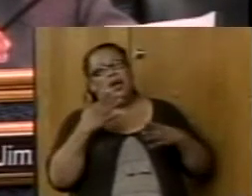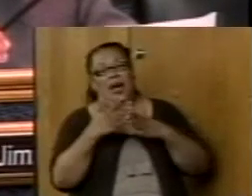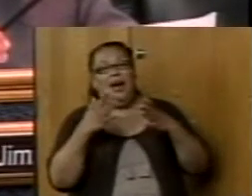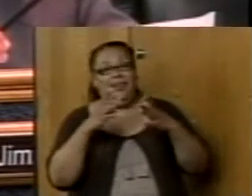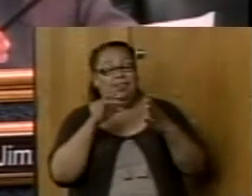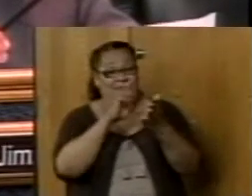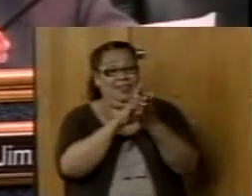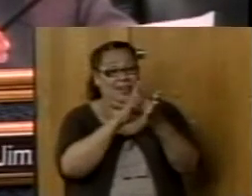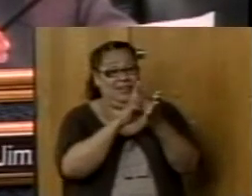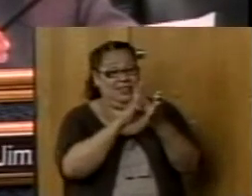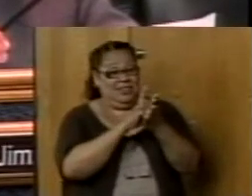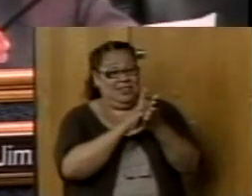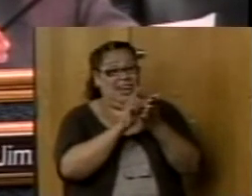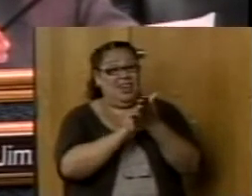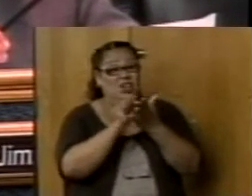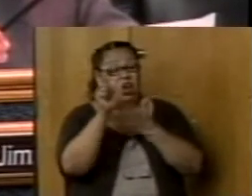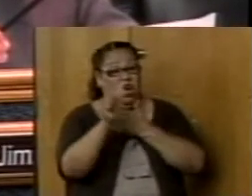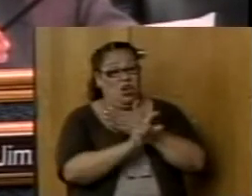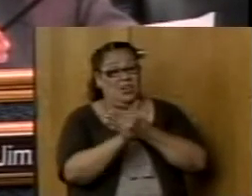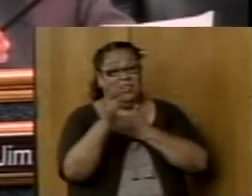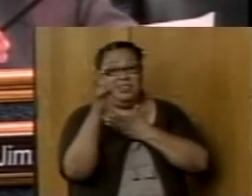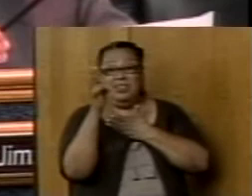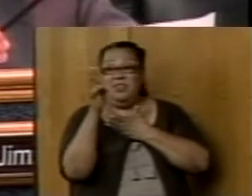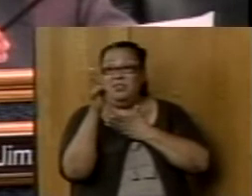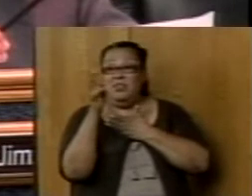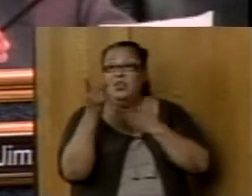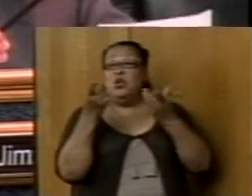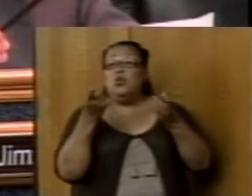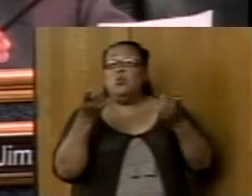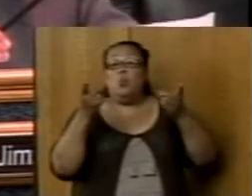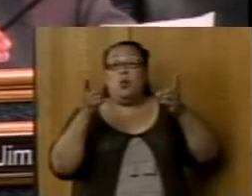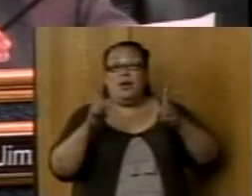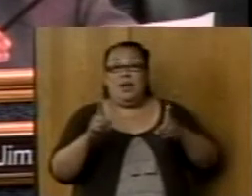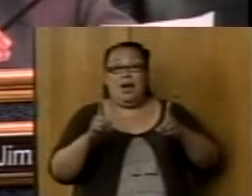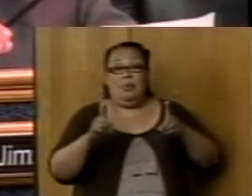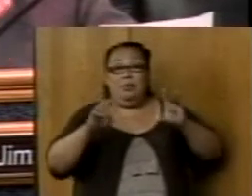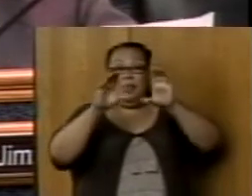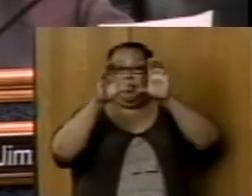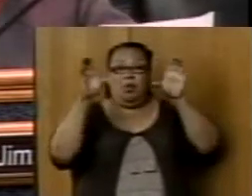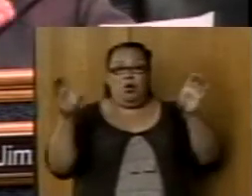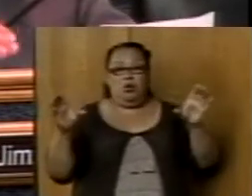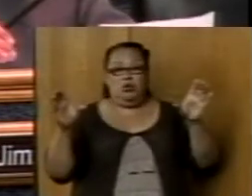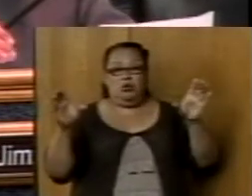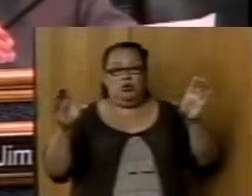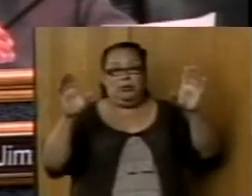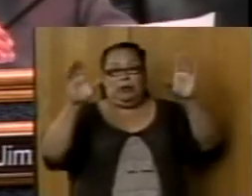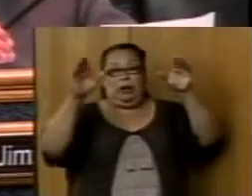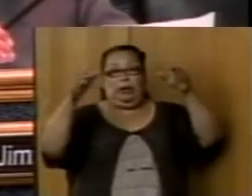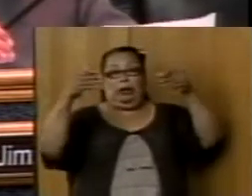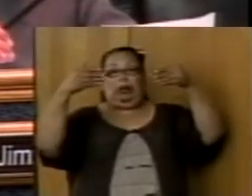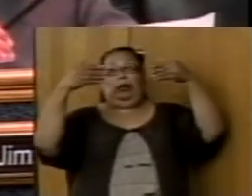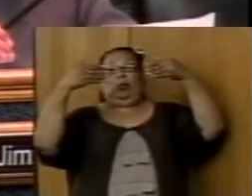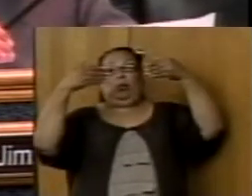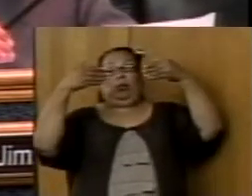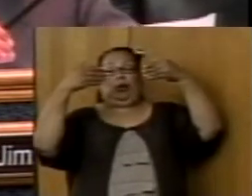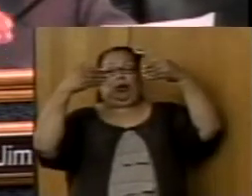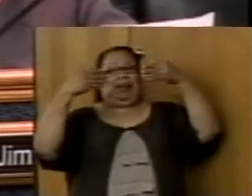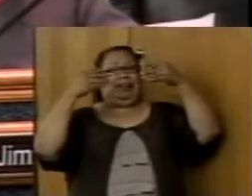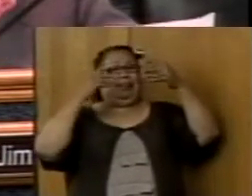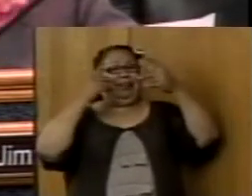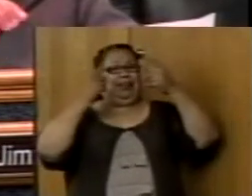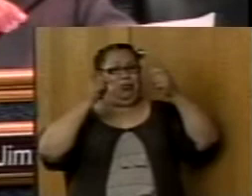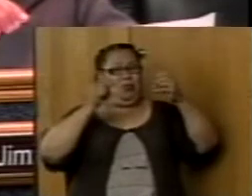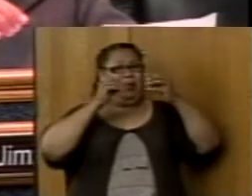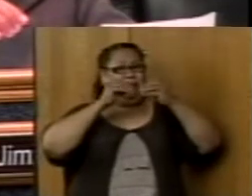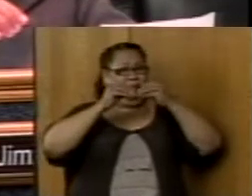the date August 17th. What happened is that the arch was slanting inward. They tried to